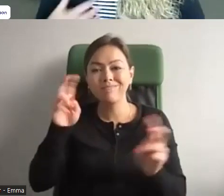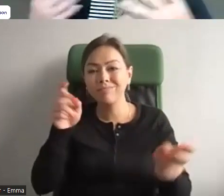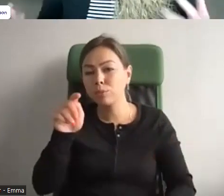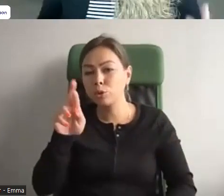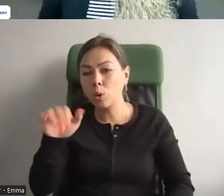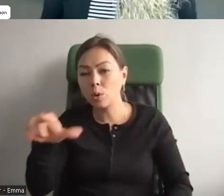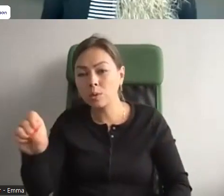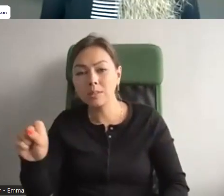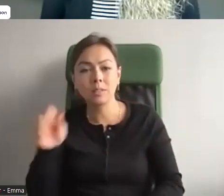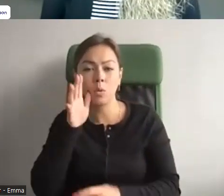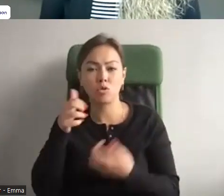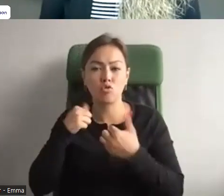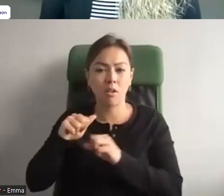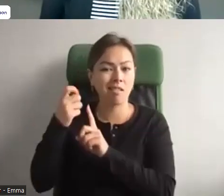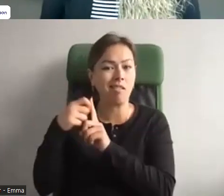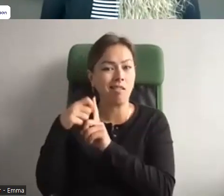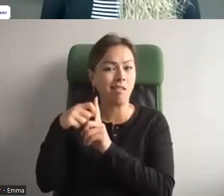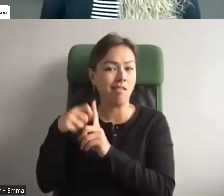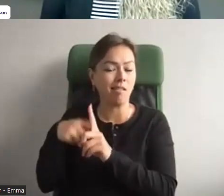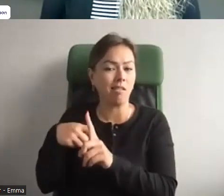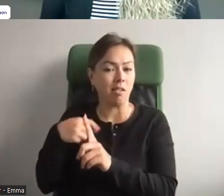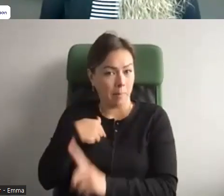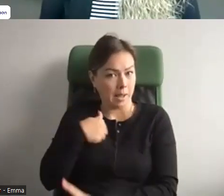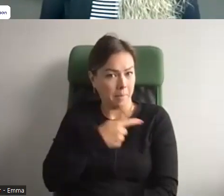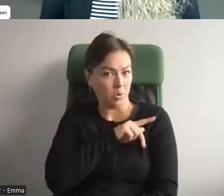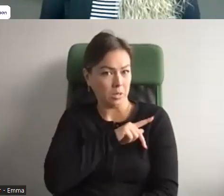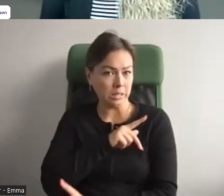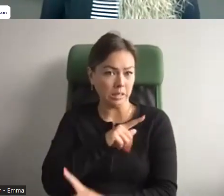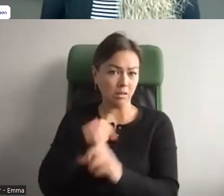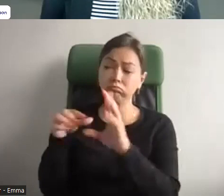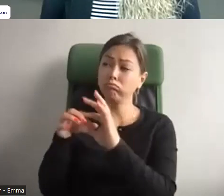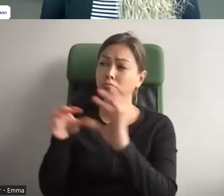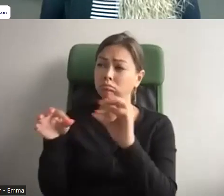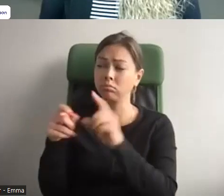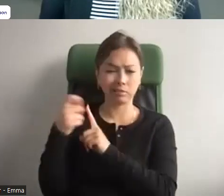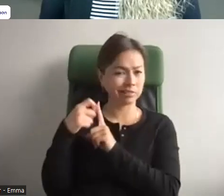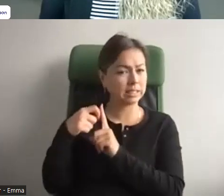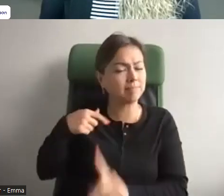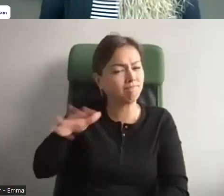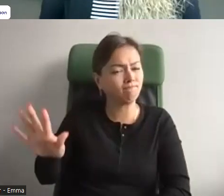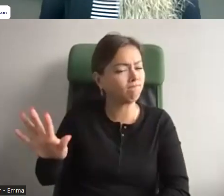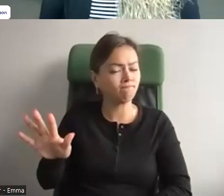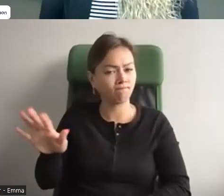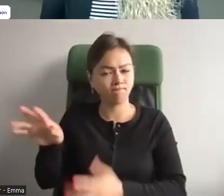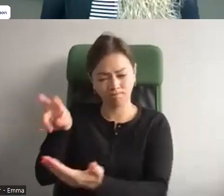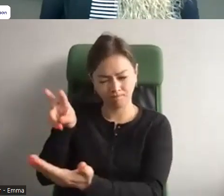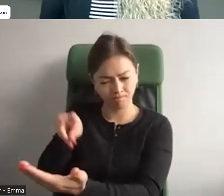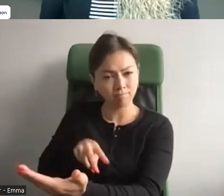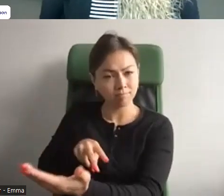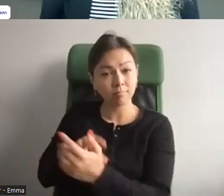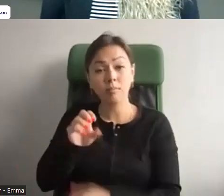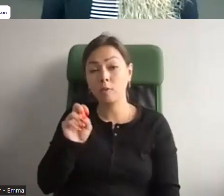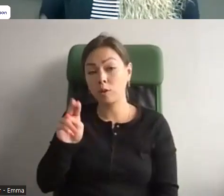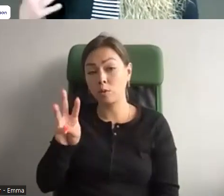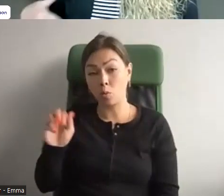me personally about whatever I've spoken about. And I think, we have a team at ONWA